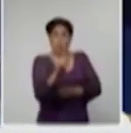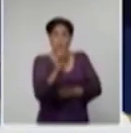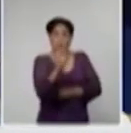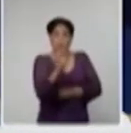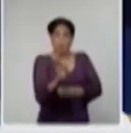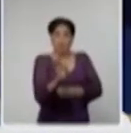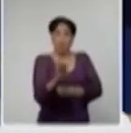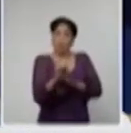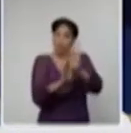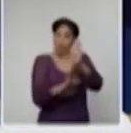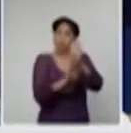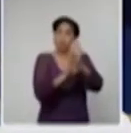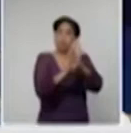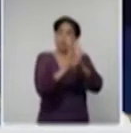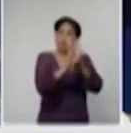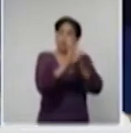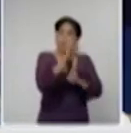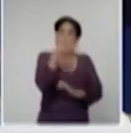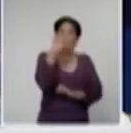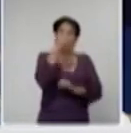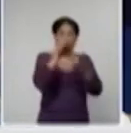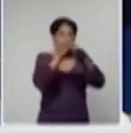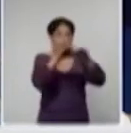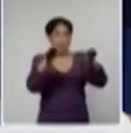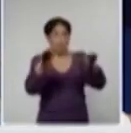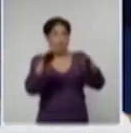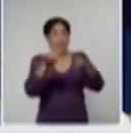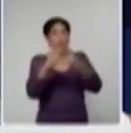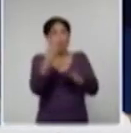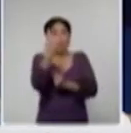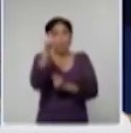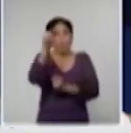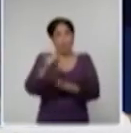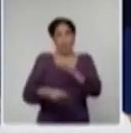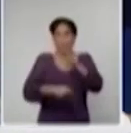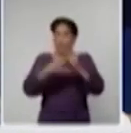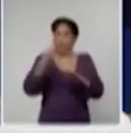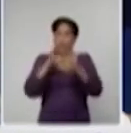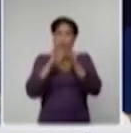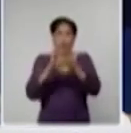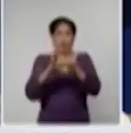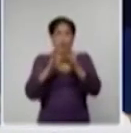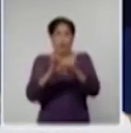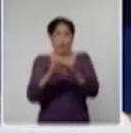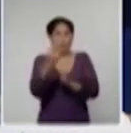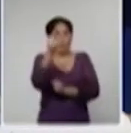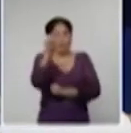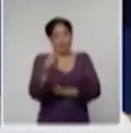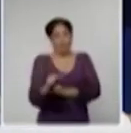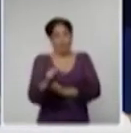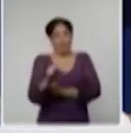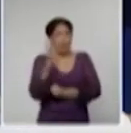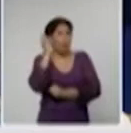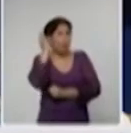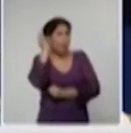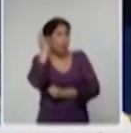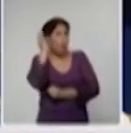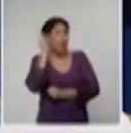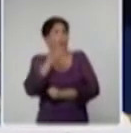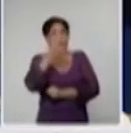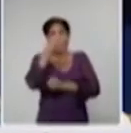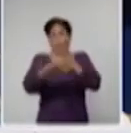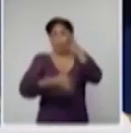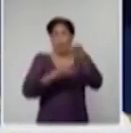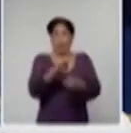19th place in the region among all the countries that make up the region of the Americas with confirmed